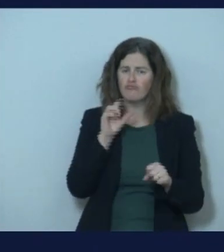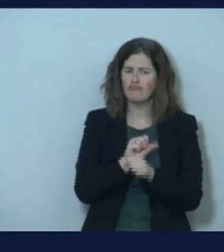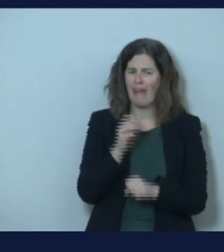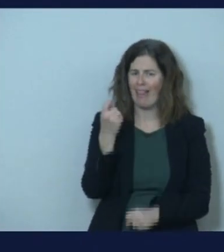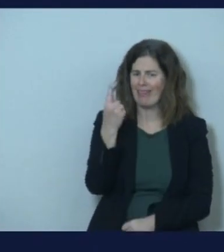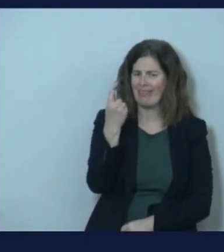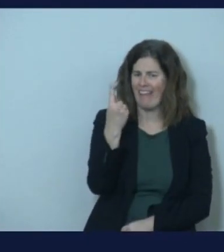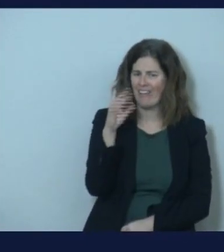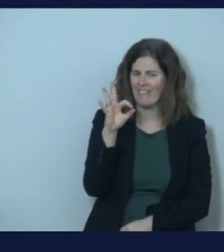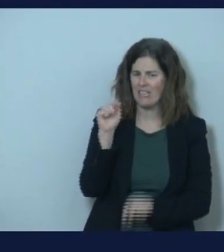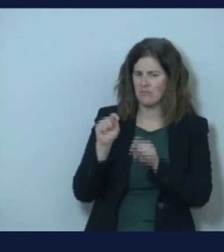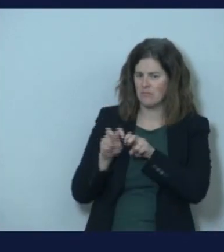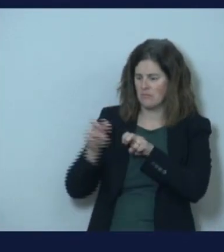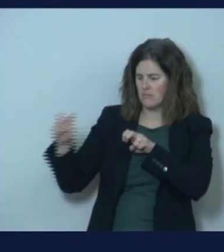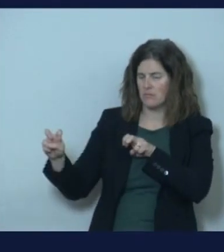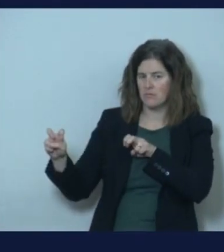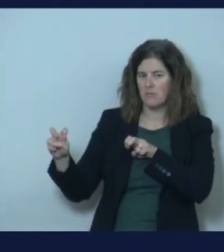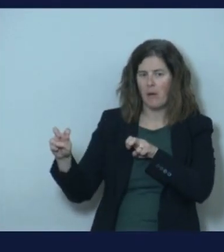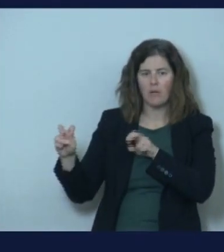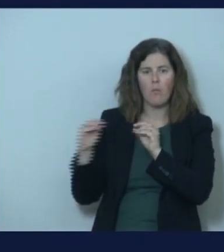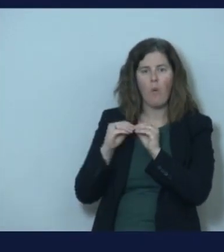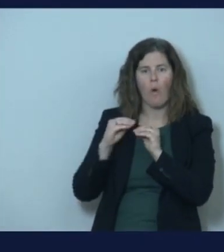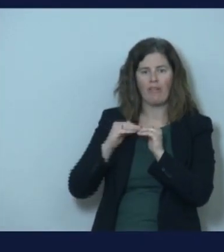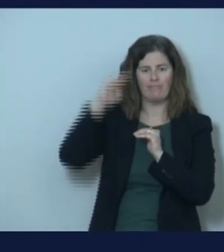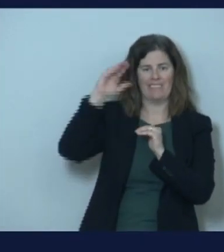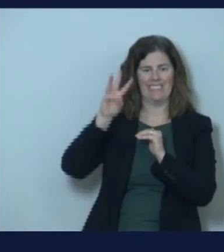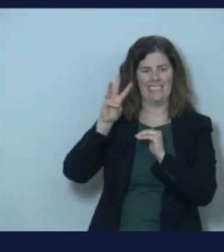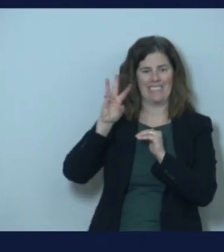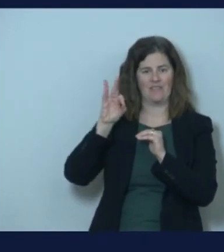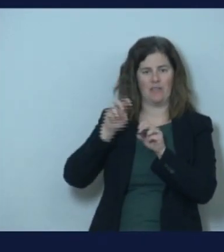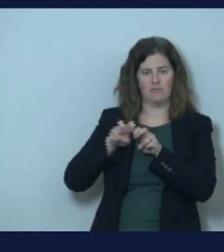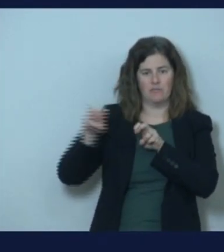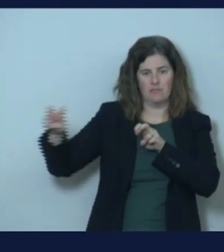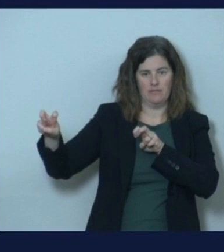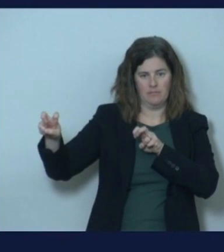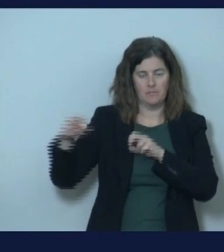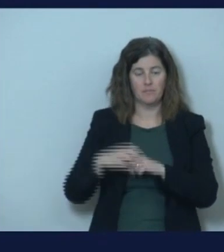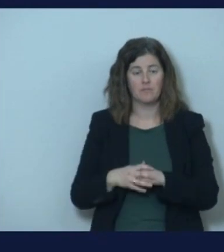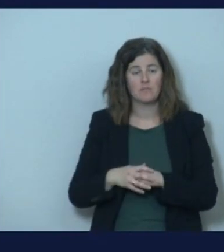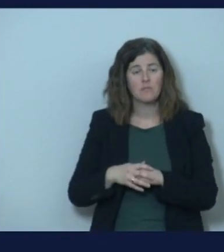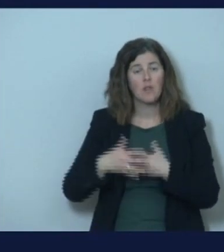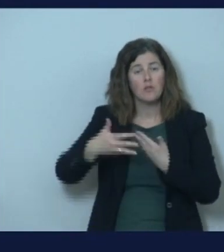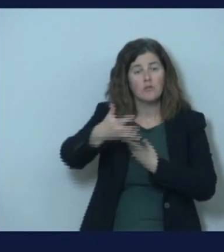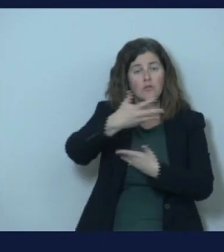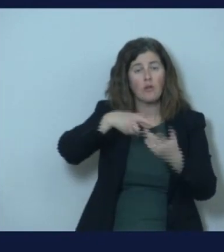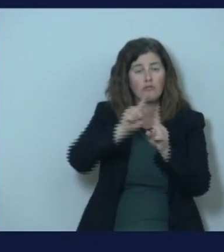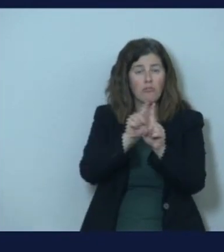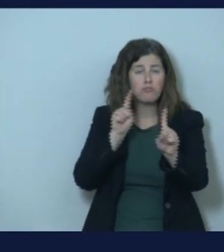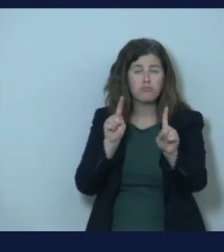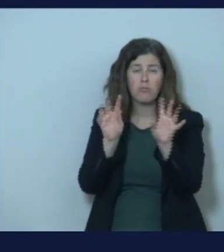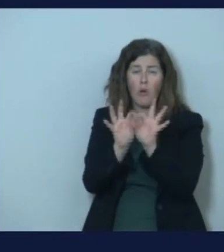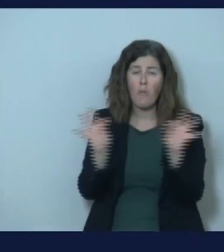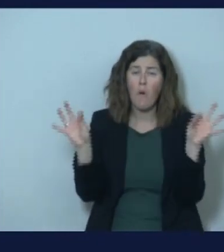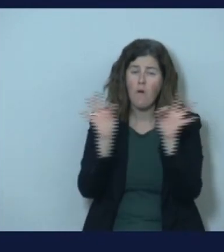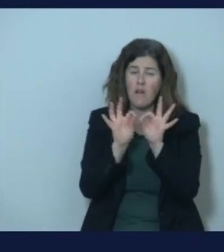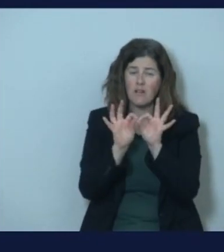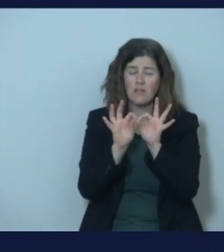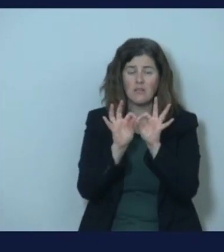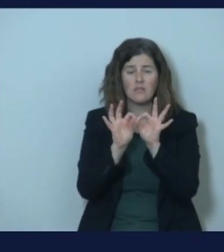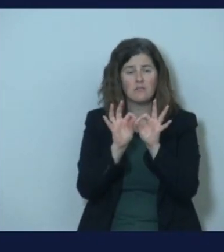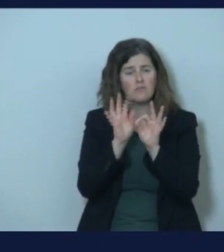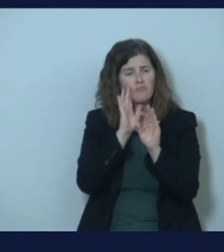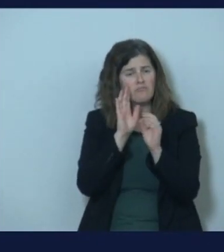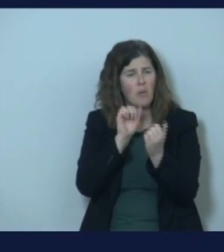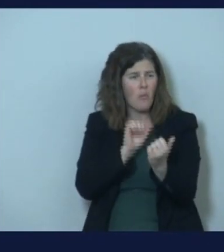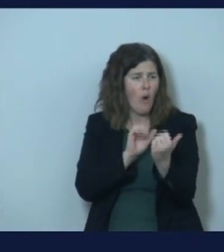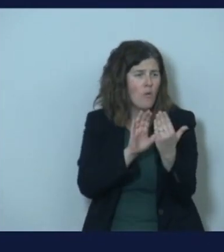feet apart, but well beyond the 6 feet of distance. Social distancing is critical. It is another mechanism